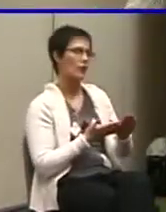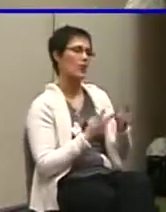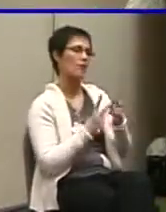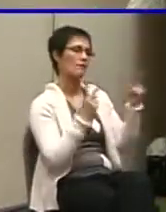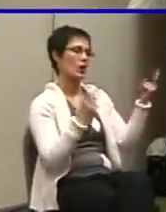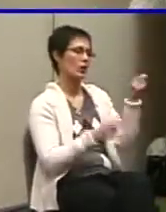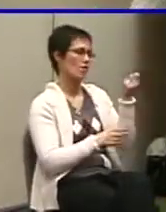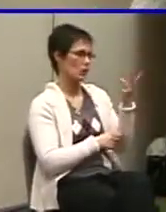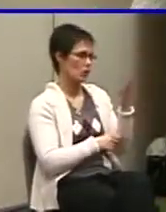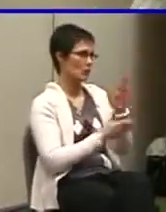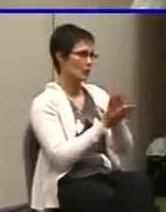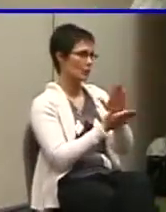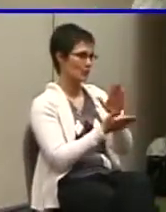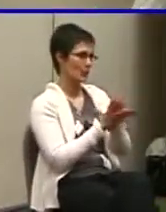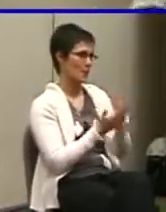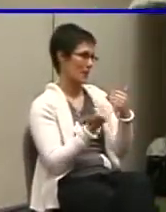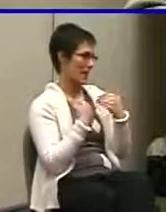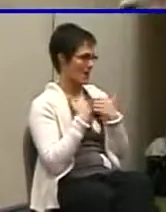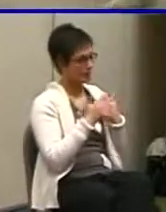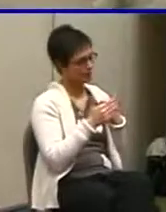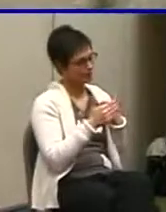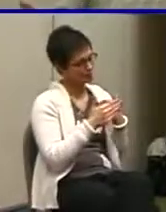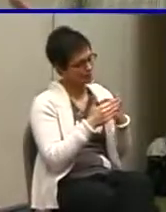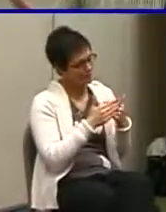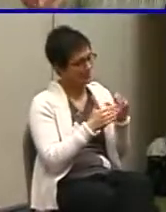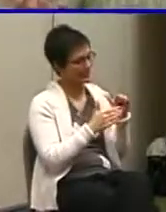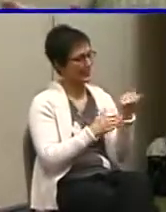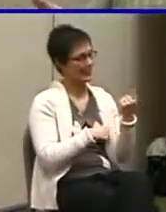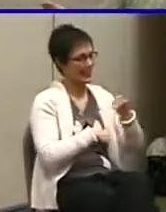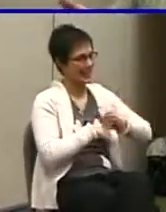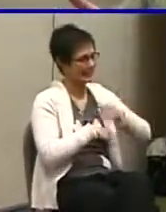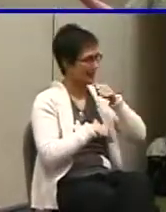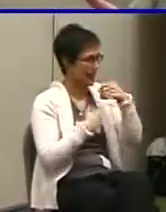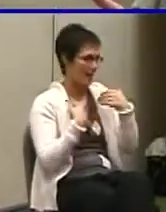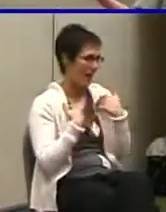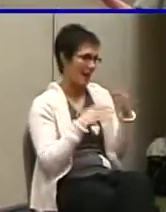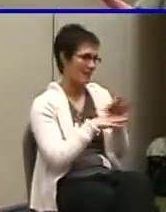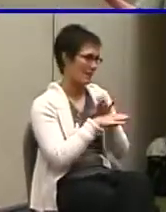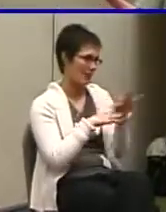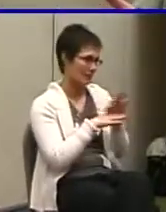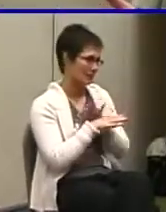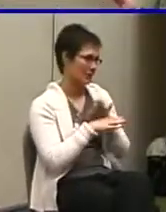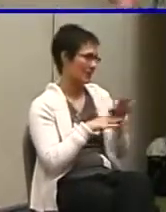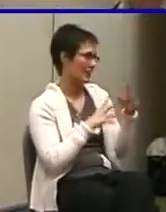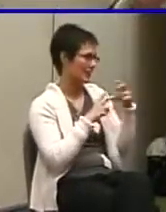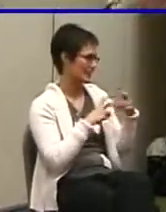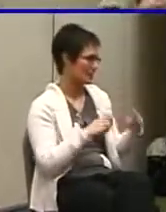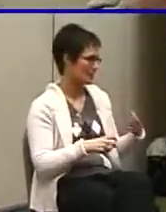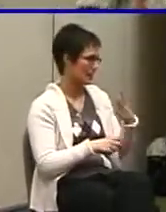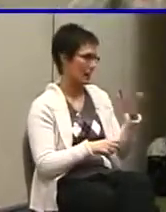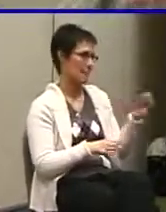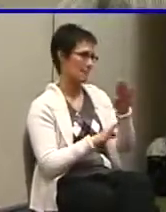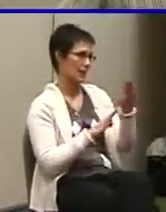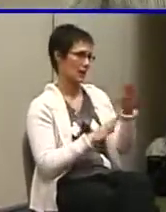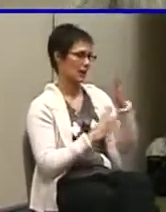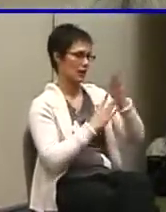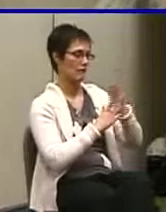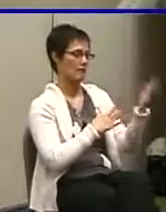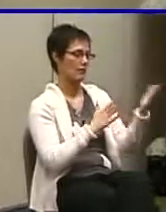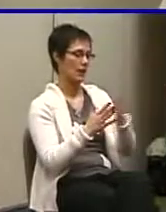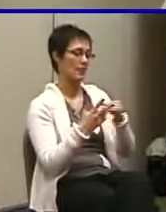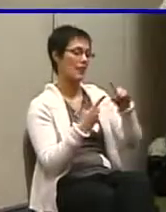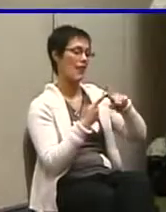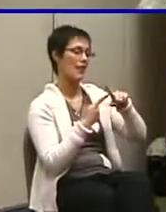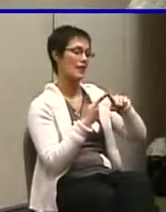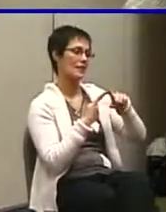that a kid is approaching that 10th day of suspension that there's not a functional assessment and a behavior intervention plan in place. The other place in the law, and this is